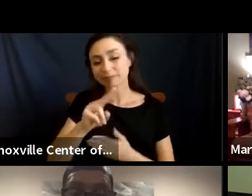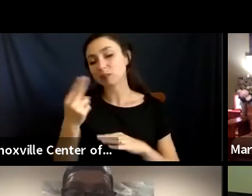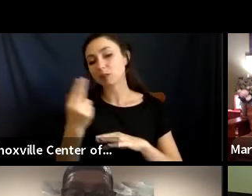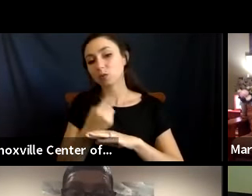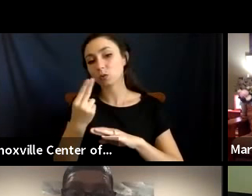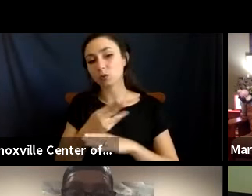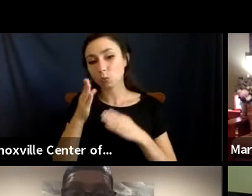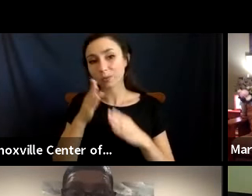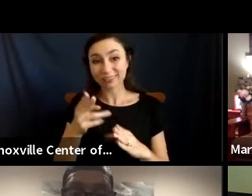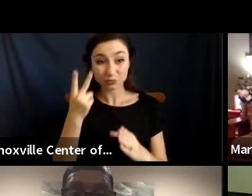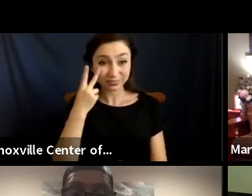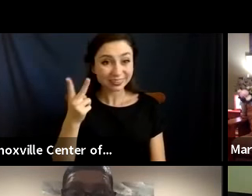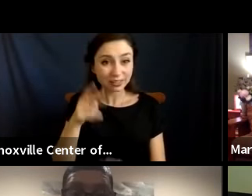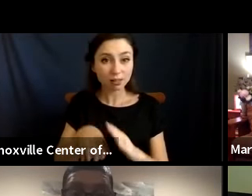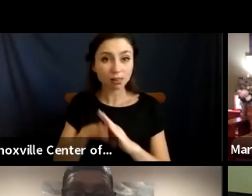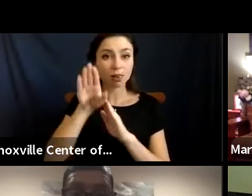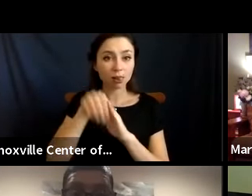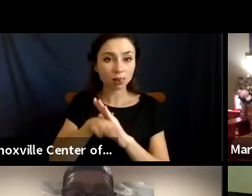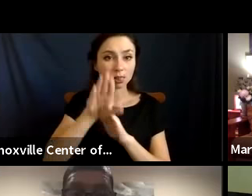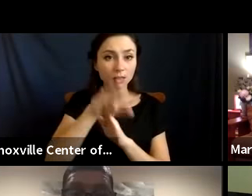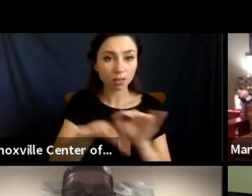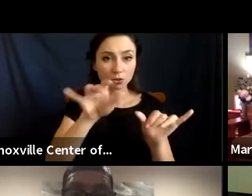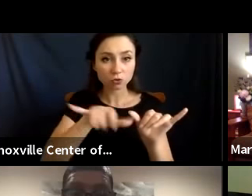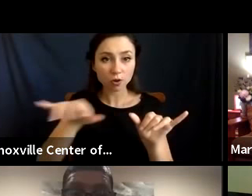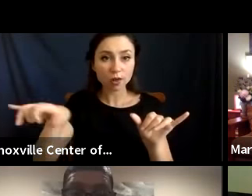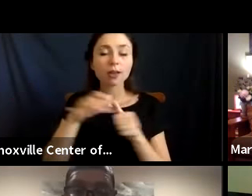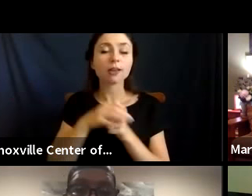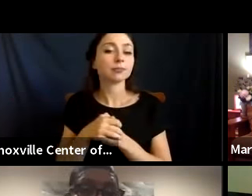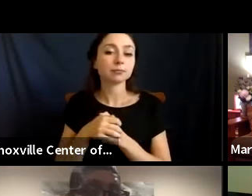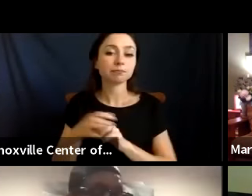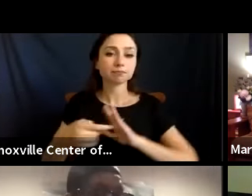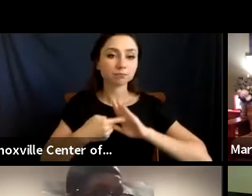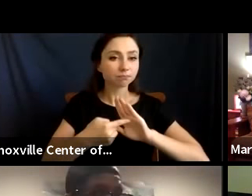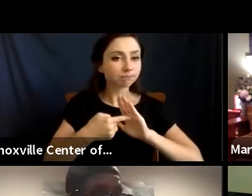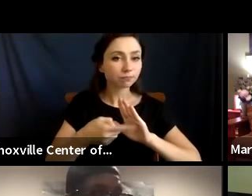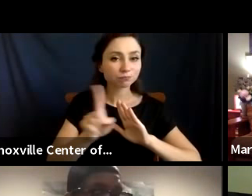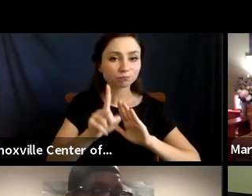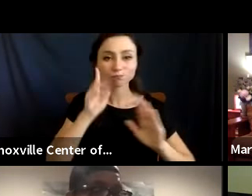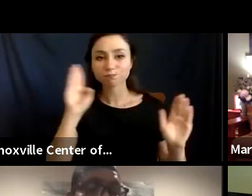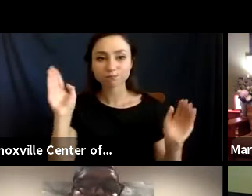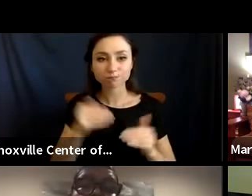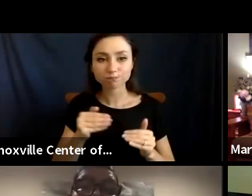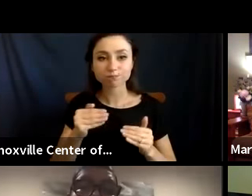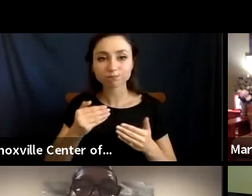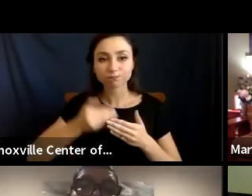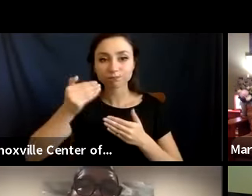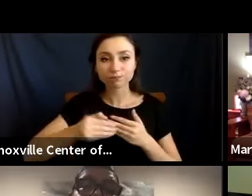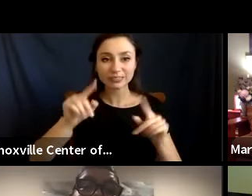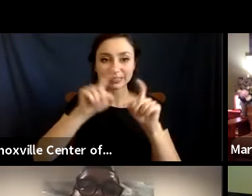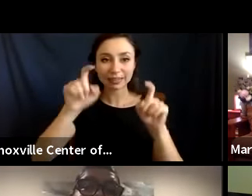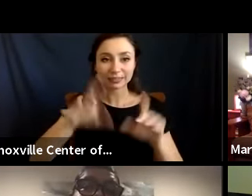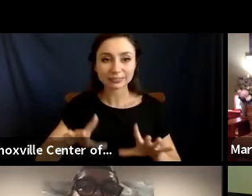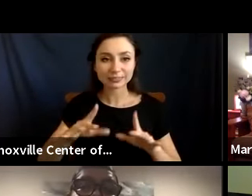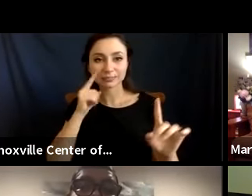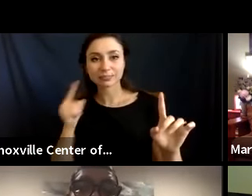either up or down trends and indicating where we may need to focus our next testing effort.